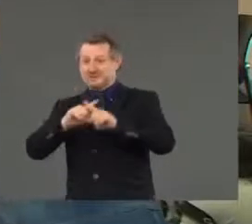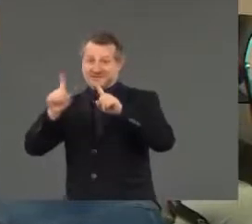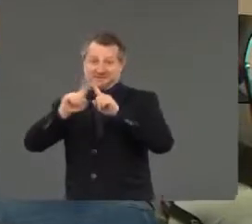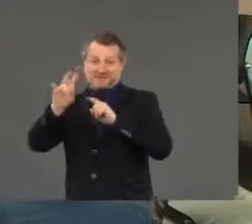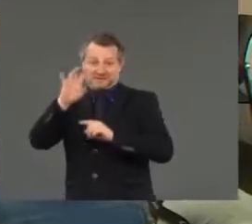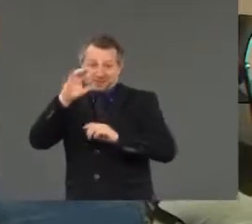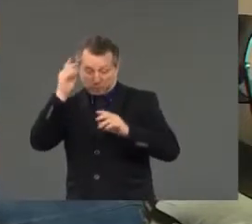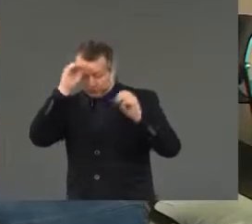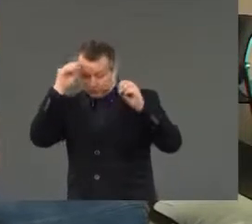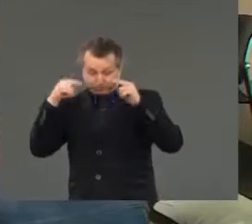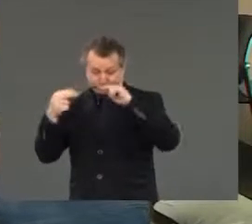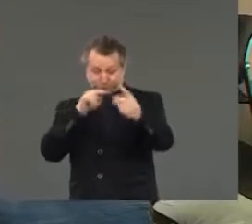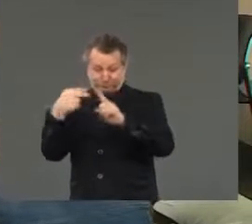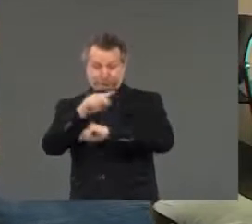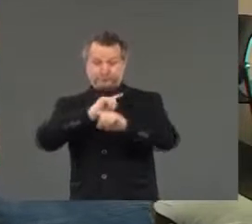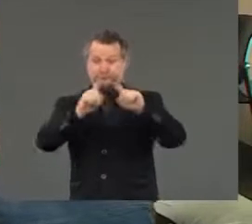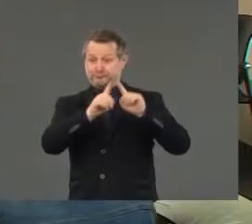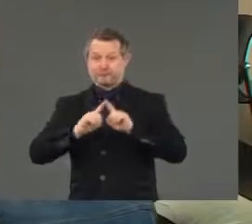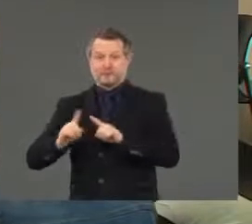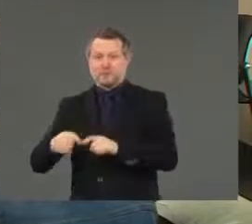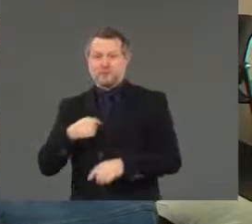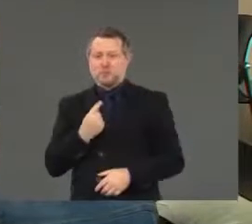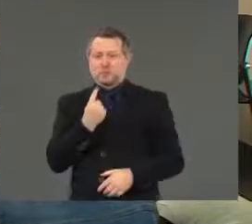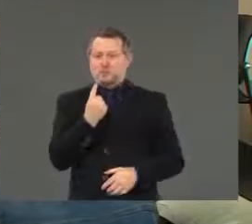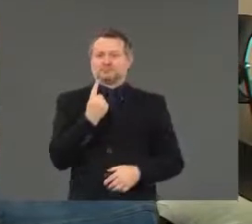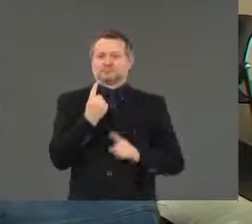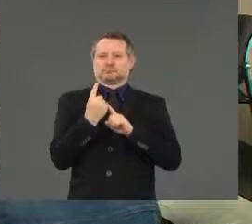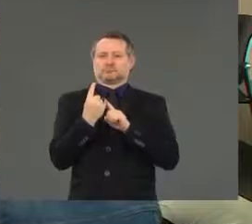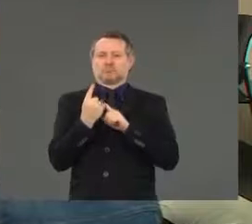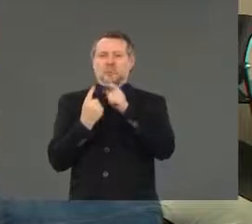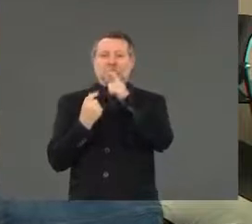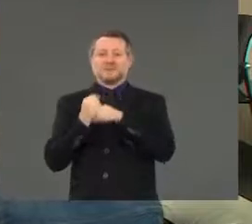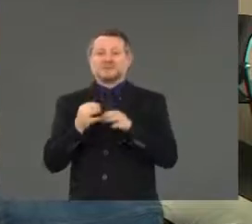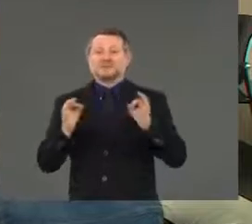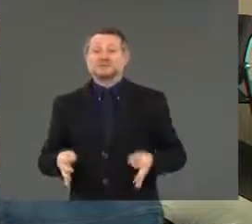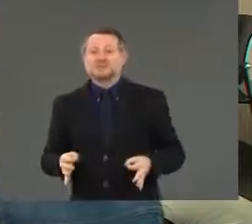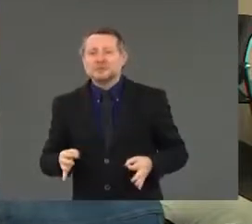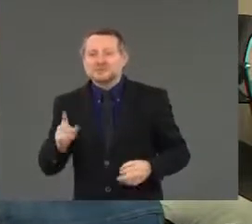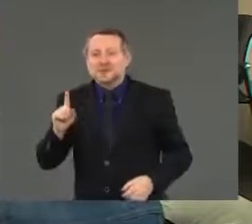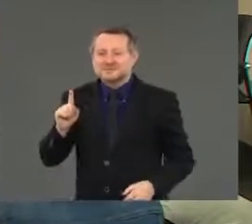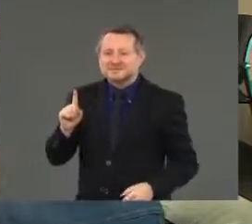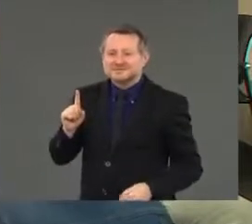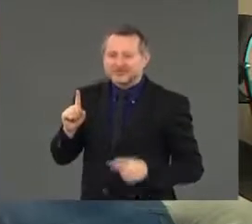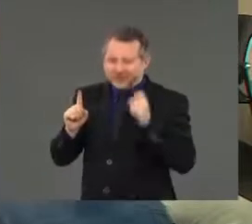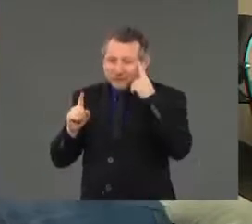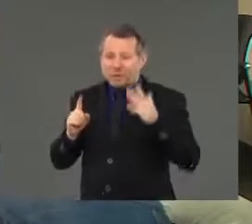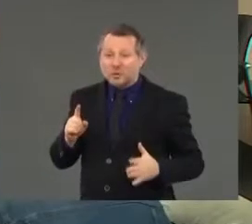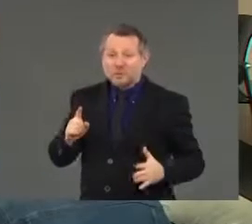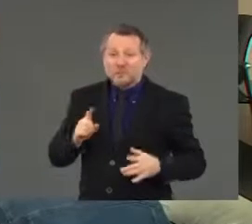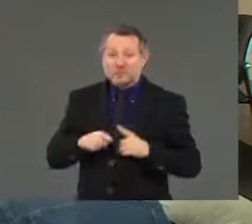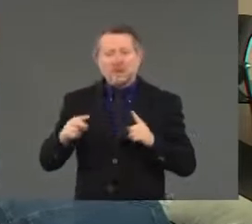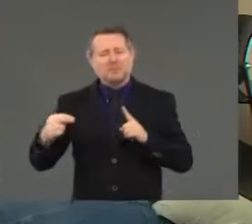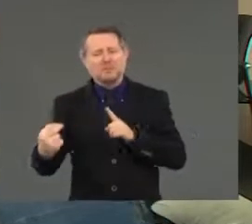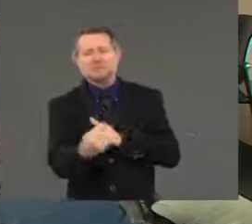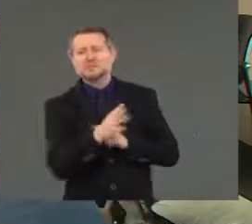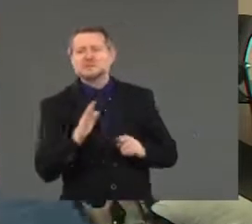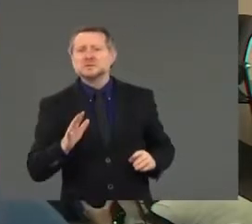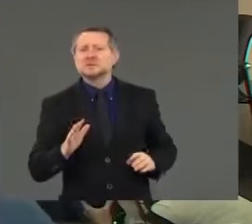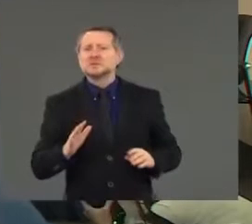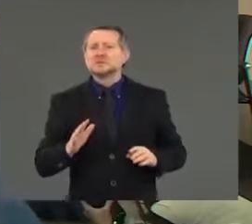But you have one decision maker. But you have 700 different opinions. Thank you, Governor. My question is again about